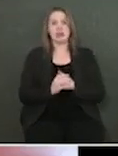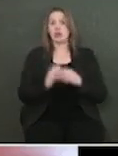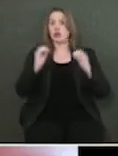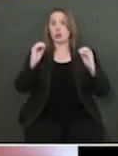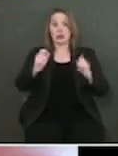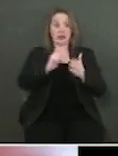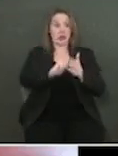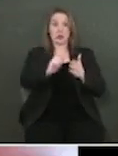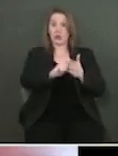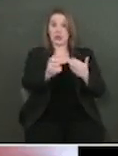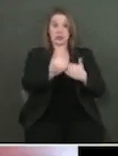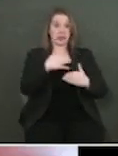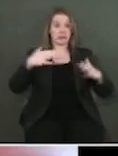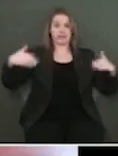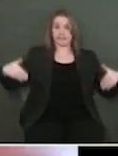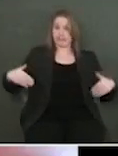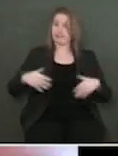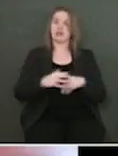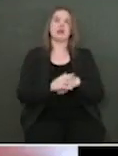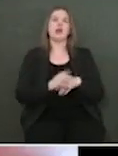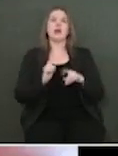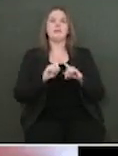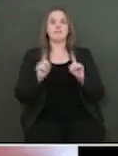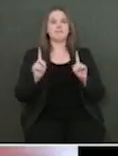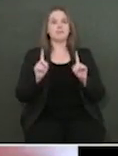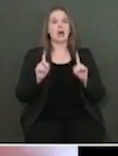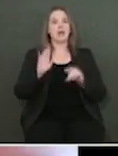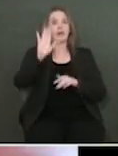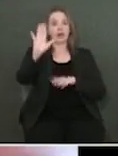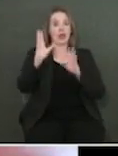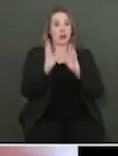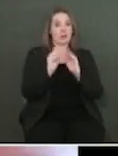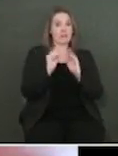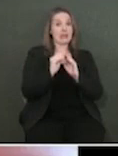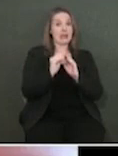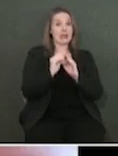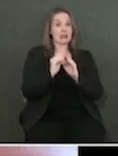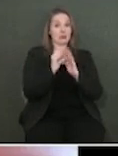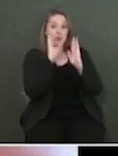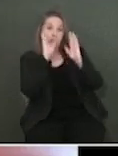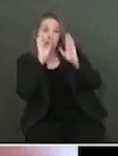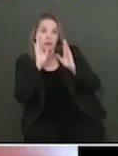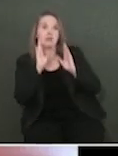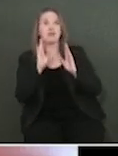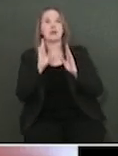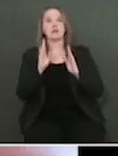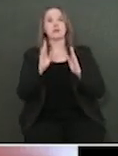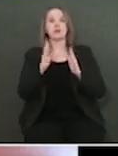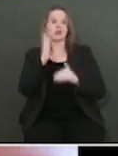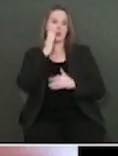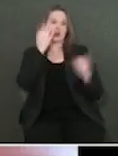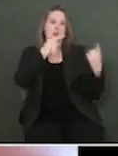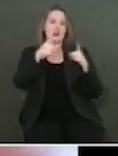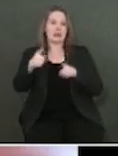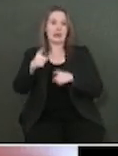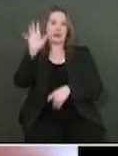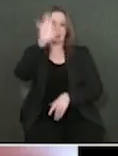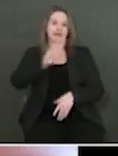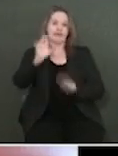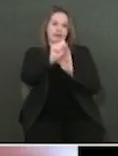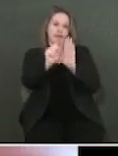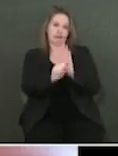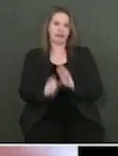writing, but we have certainly been on their calls to make sure we're paying attention to what's going on at the state level.